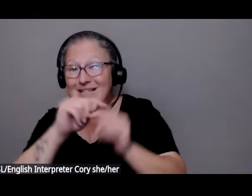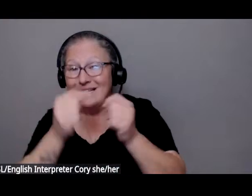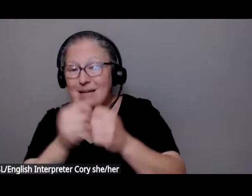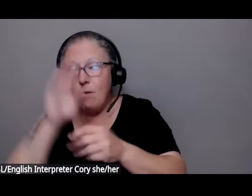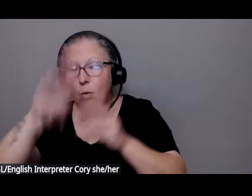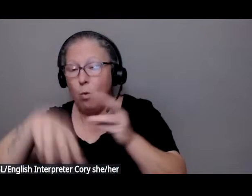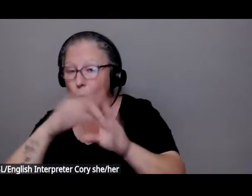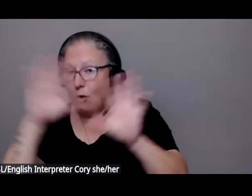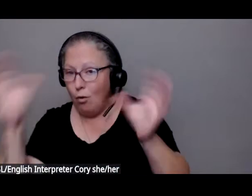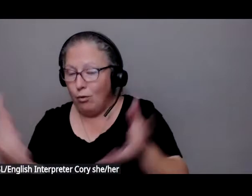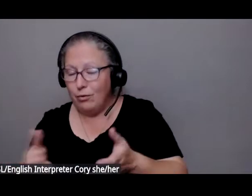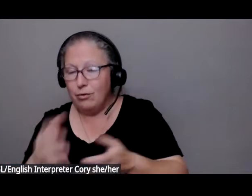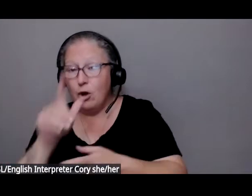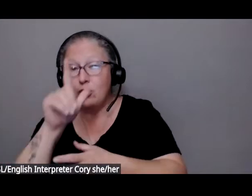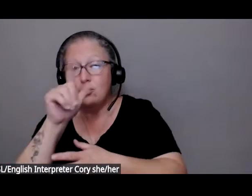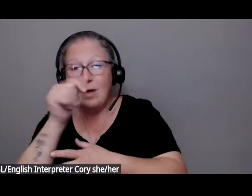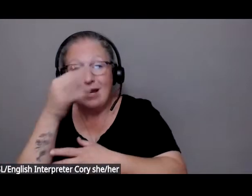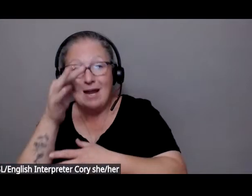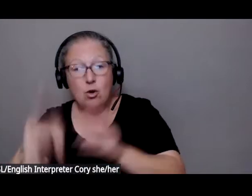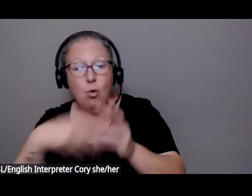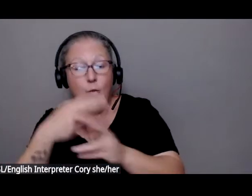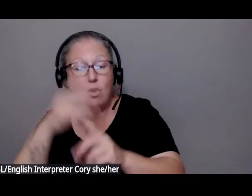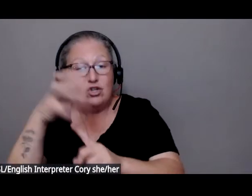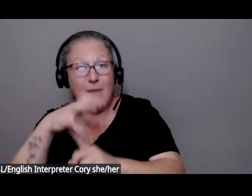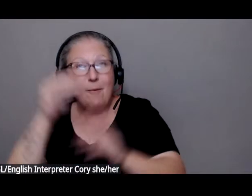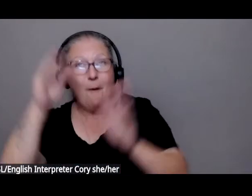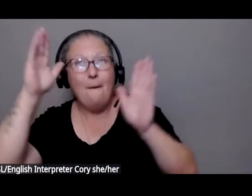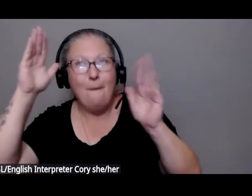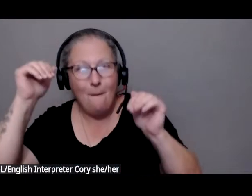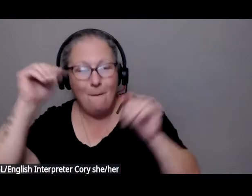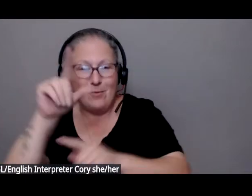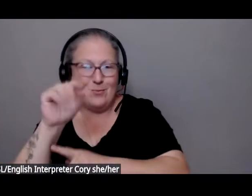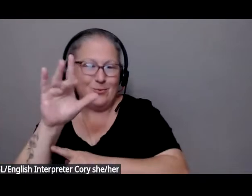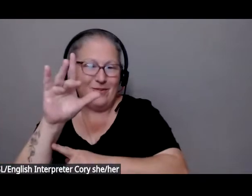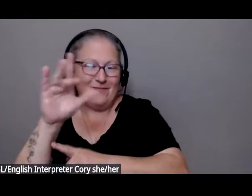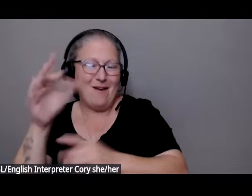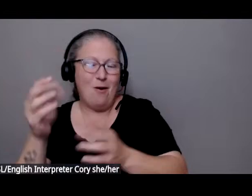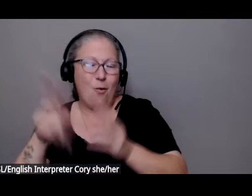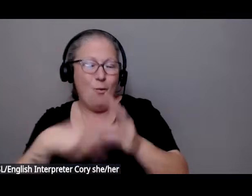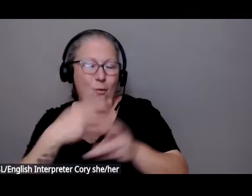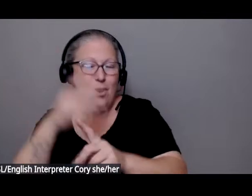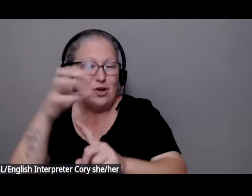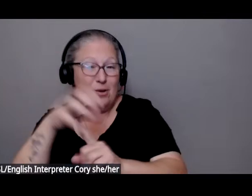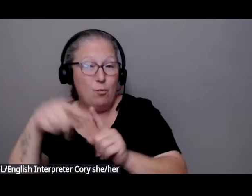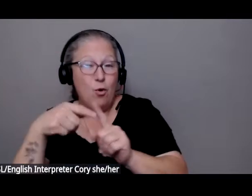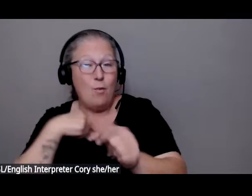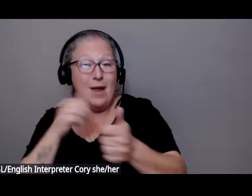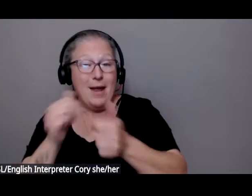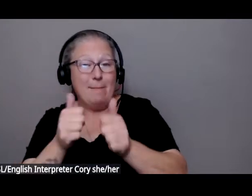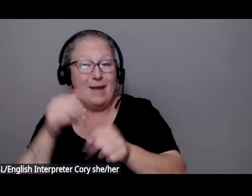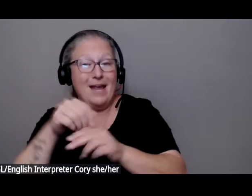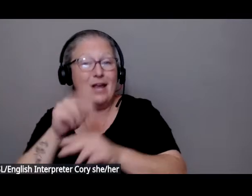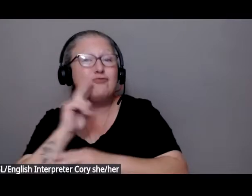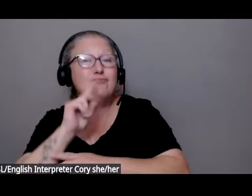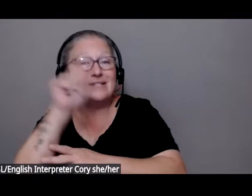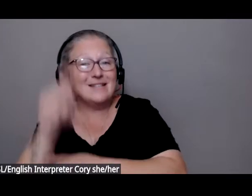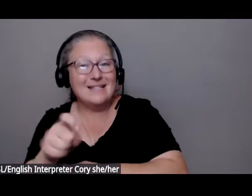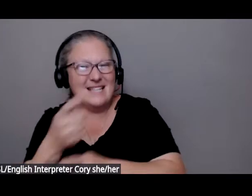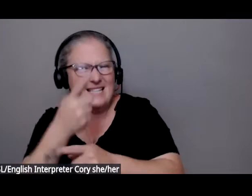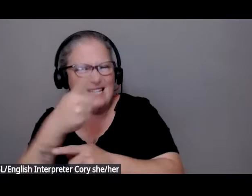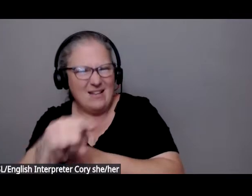are the 2019 World Champions and hopefully the 2025 World Champions when we compete in Houston, Texas next